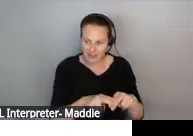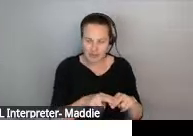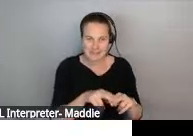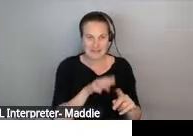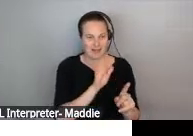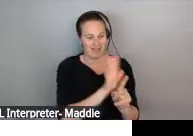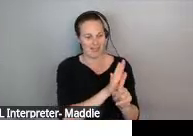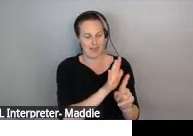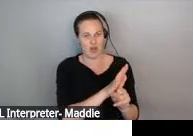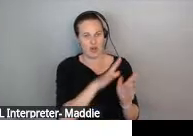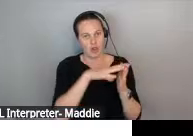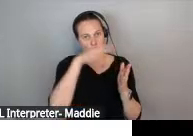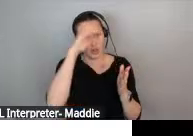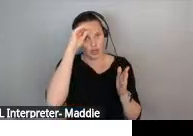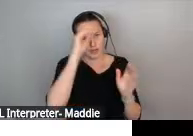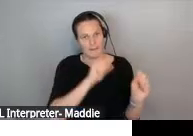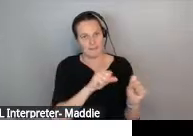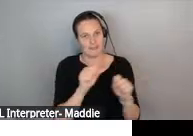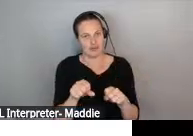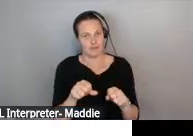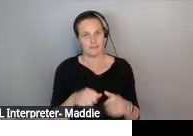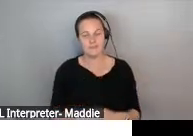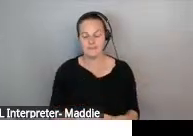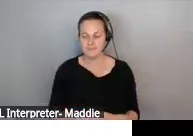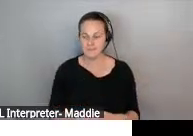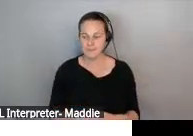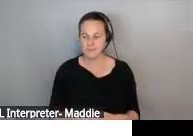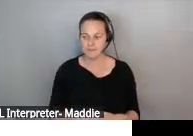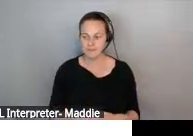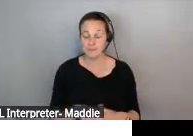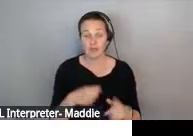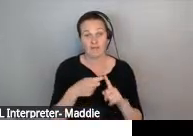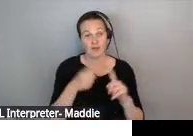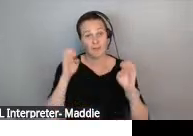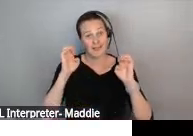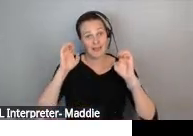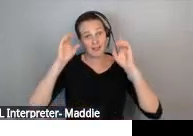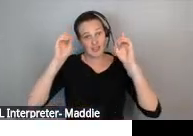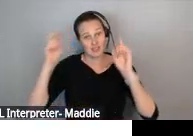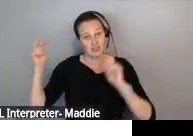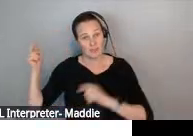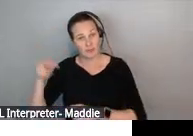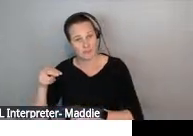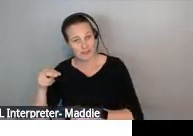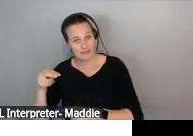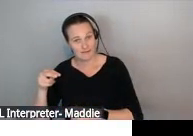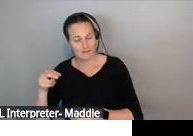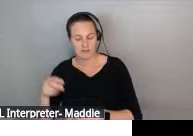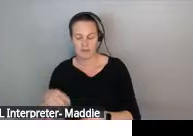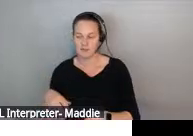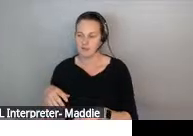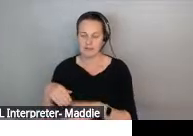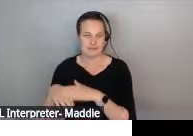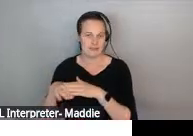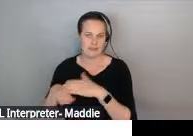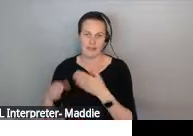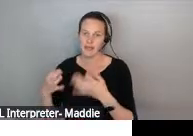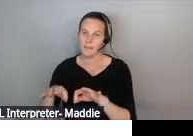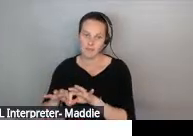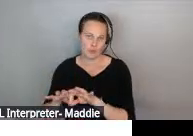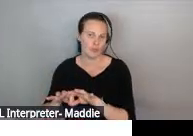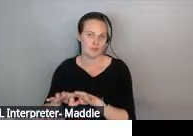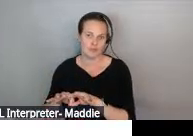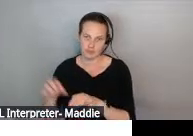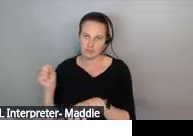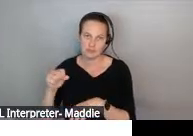their learning potential. From the educational institution side of things, accessibility is also so vital. It